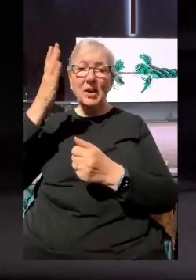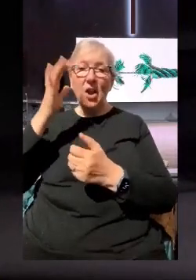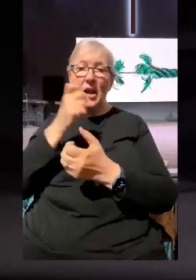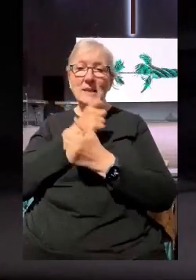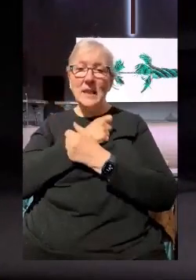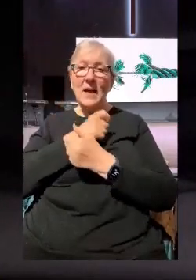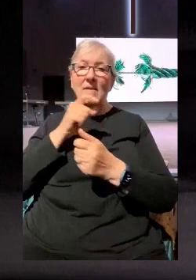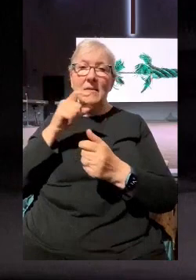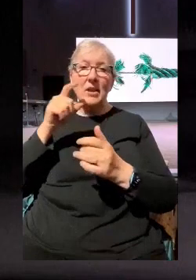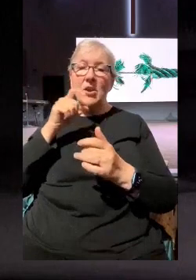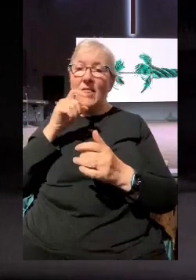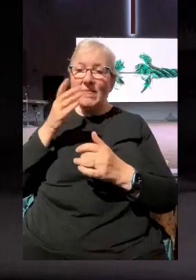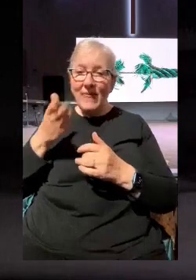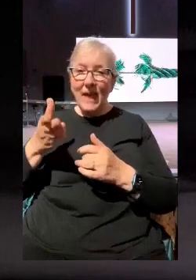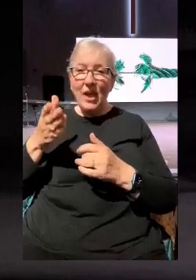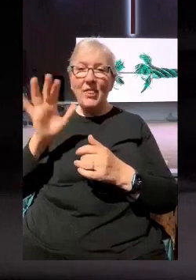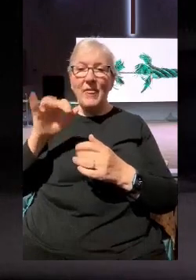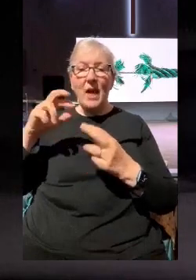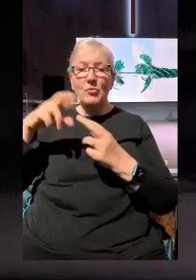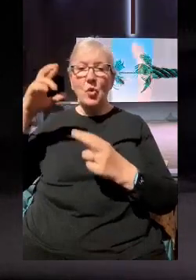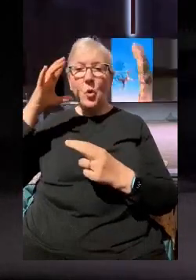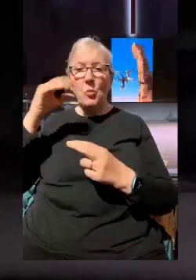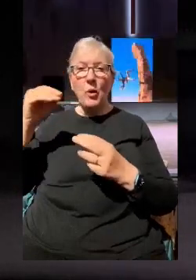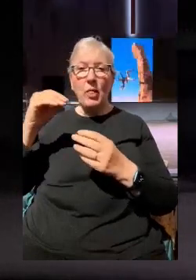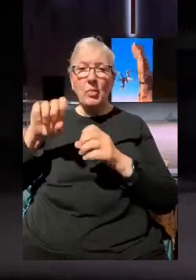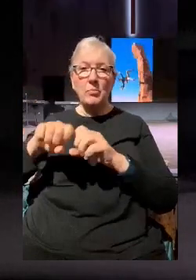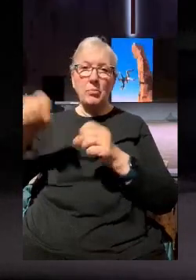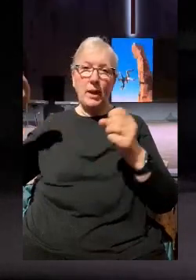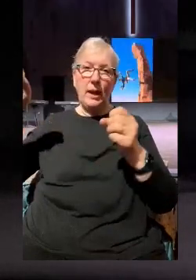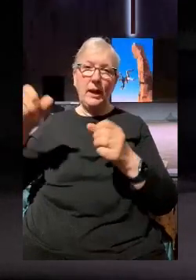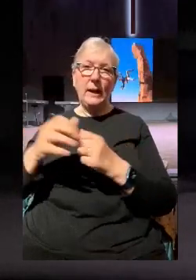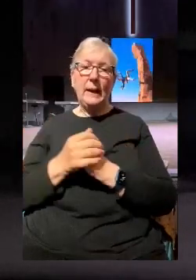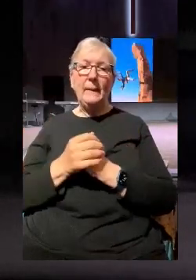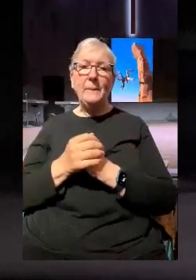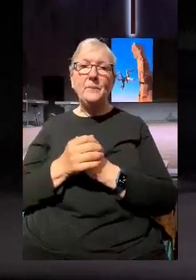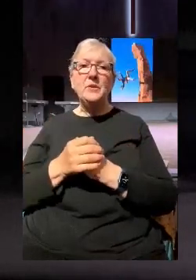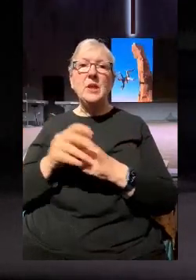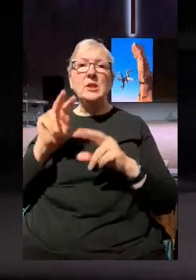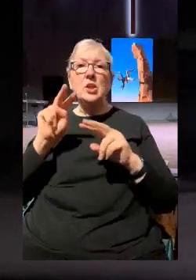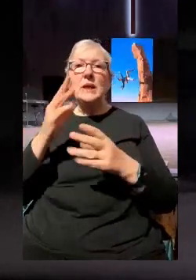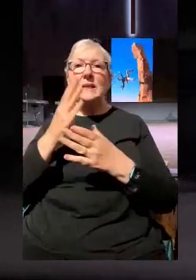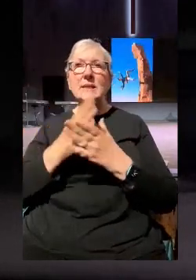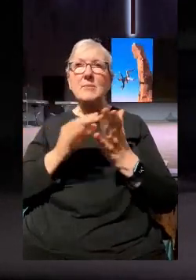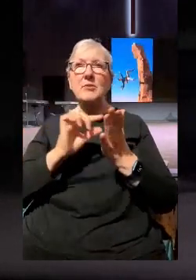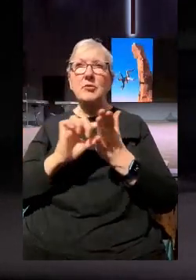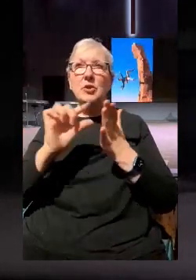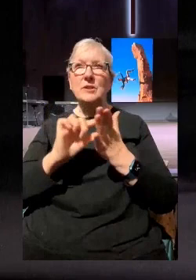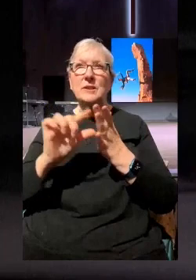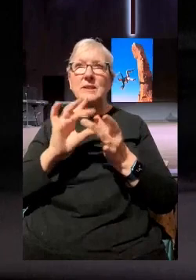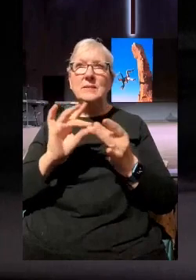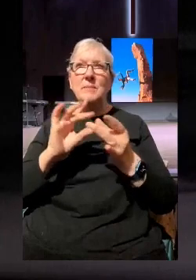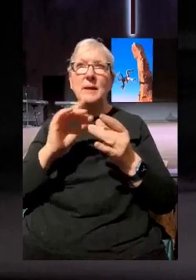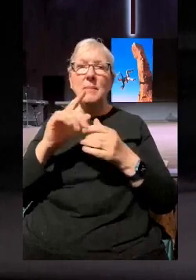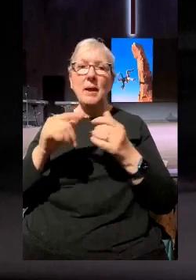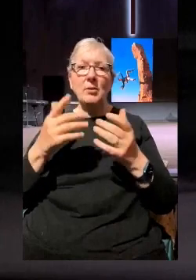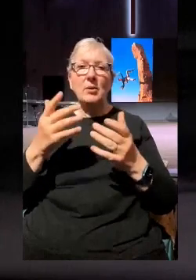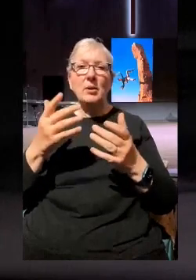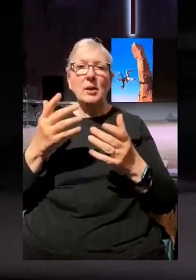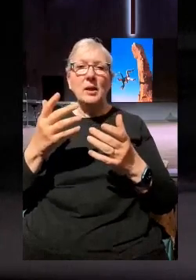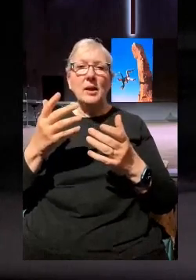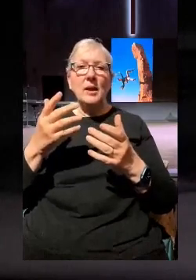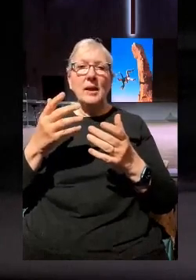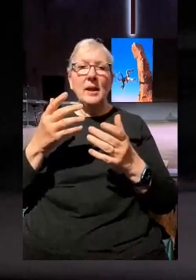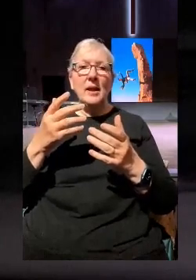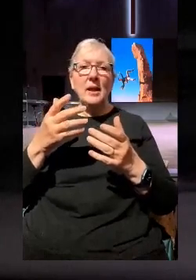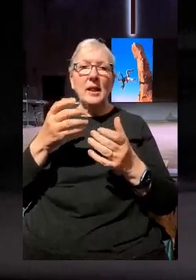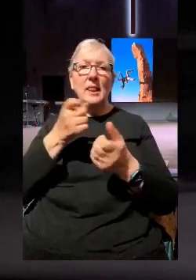So let's take a look at some of the verses that speak about what a faith based on loving God and loving